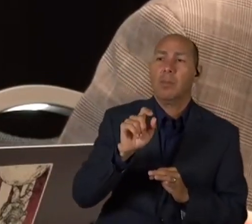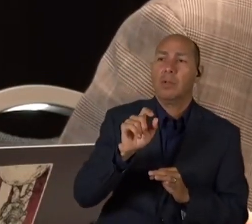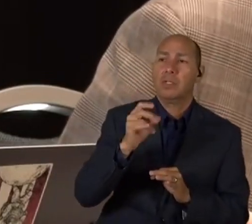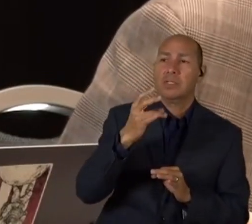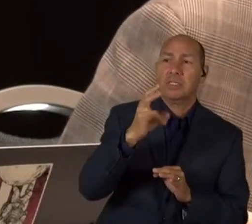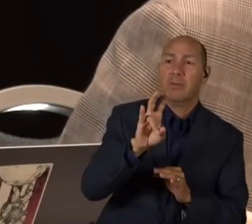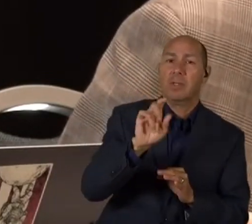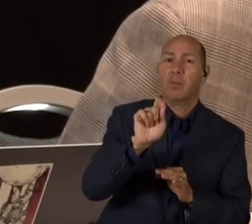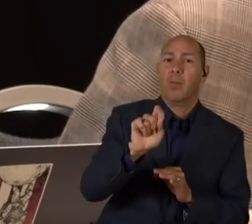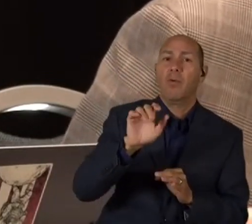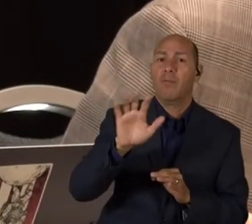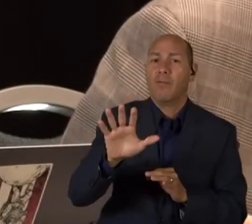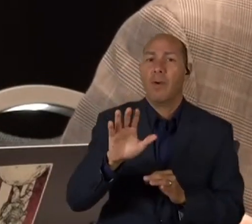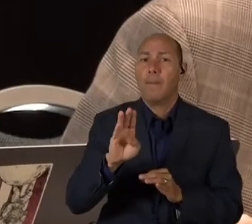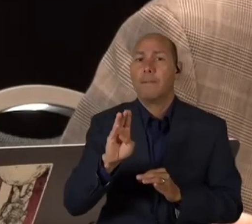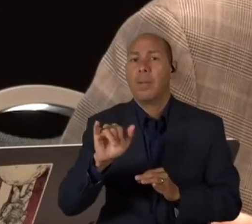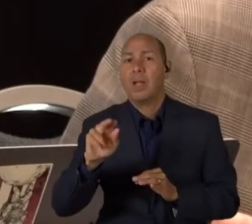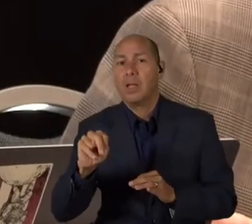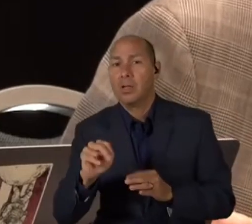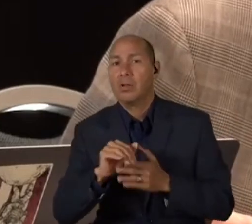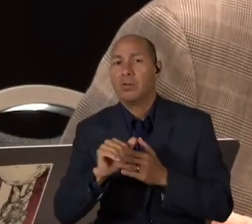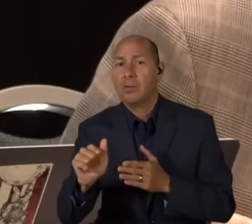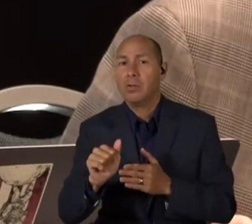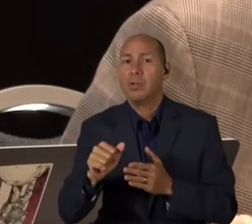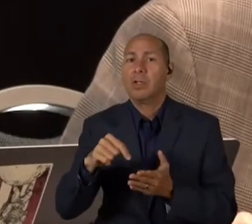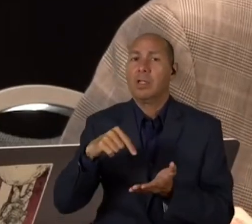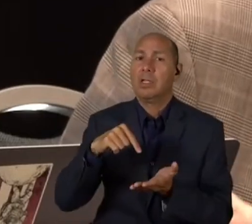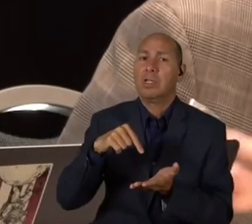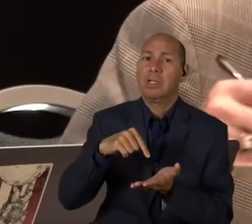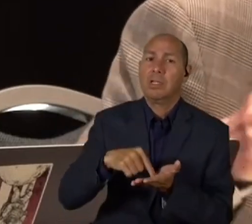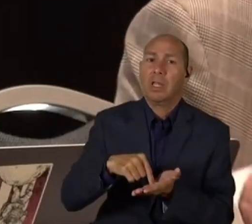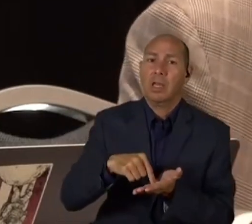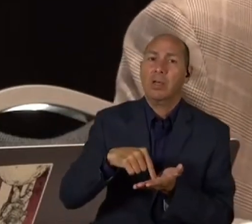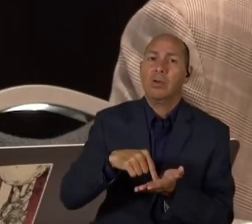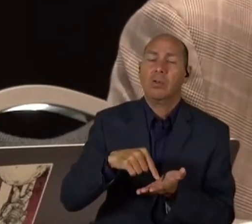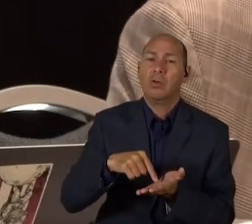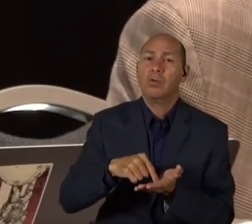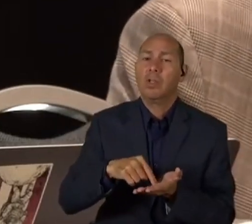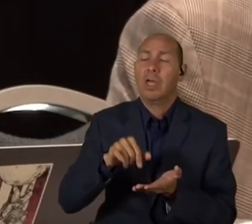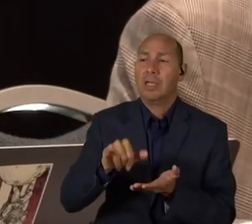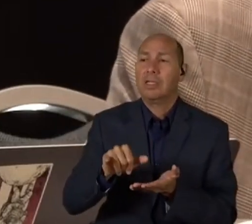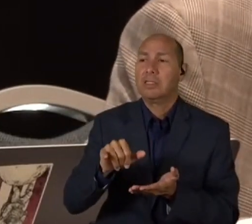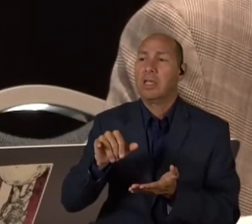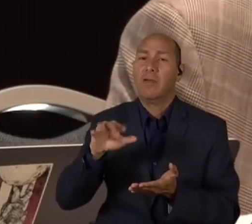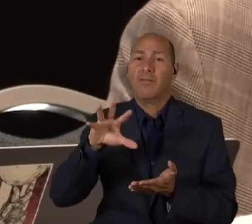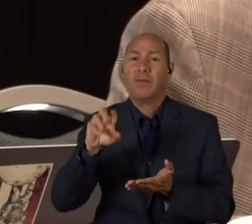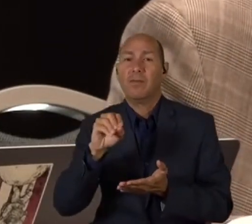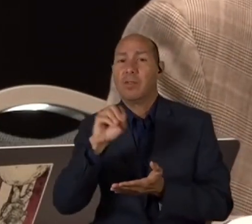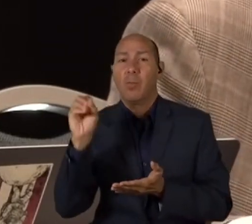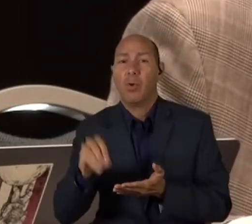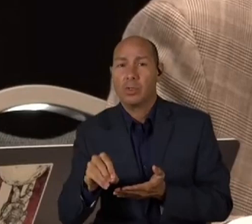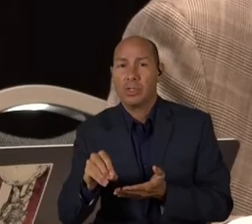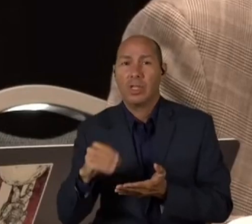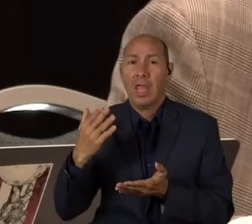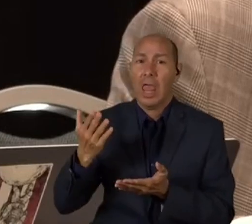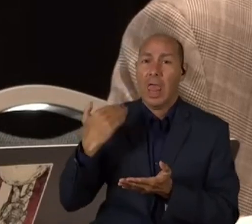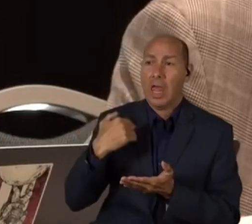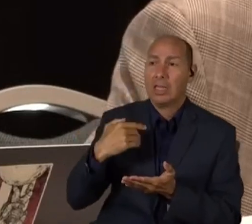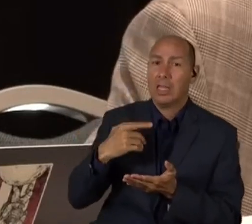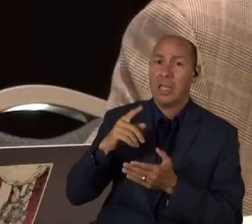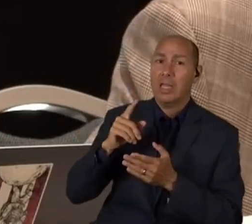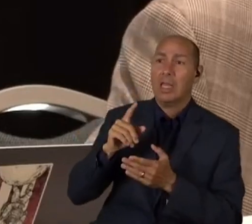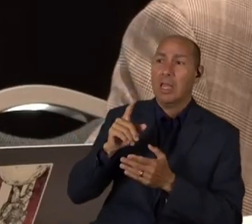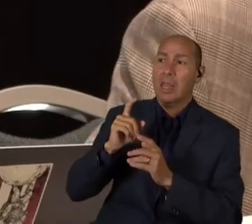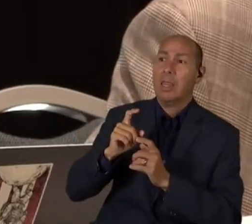service payments. Almost 50% of COFINA's revenues that previously belonged to the creditors will now go to